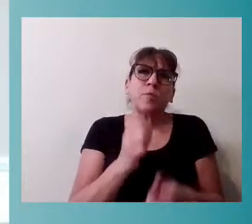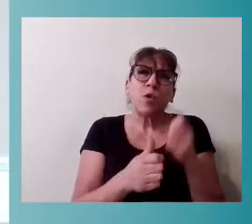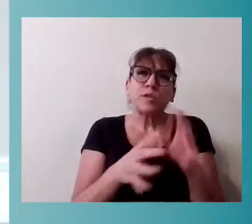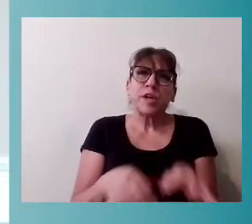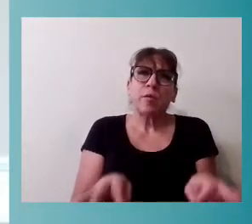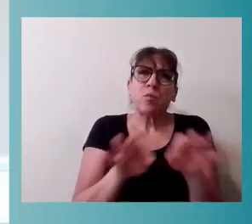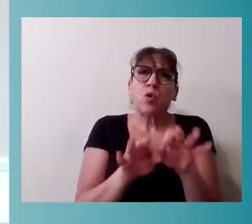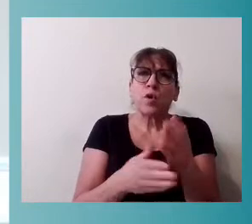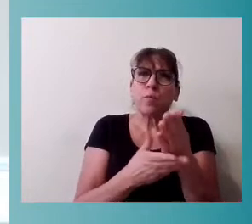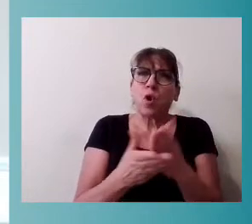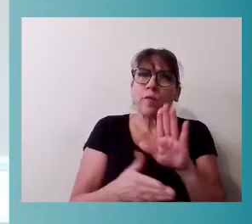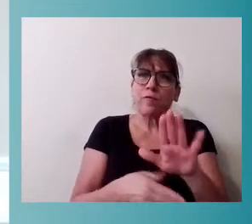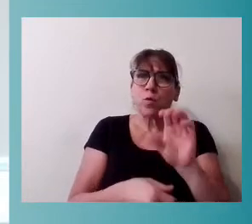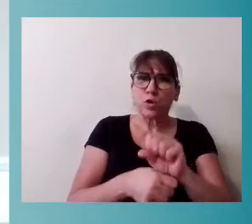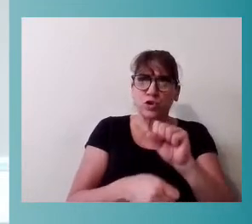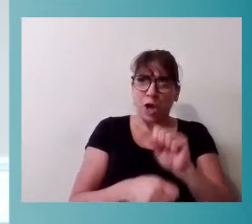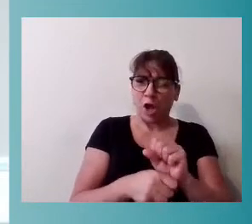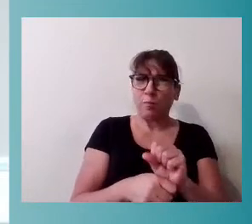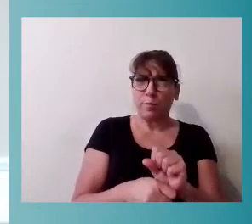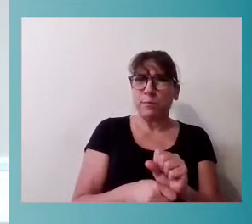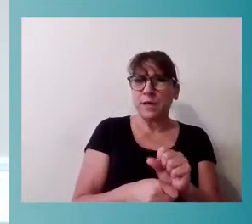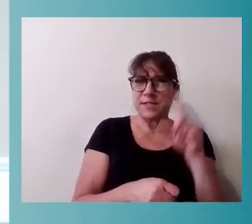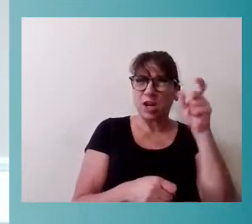important part of your job as the governor?